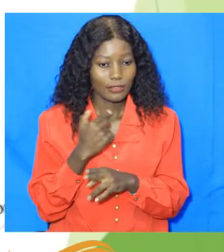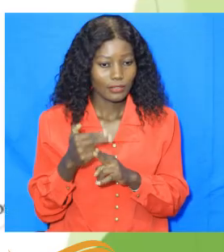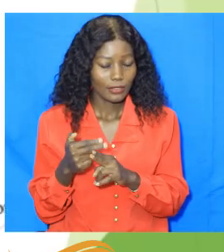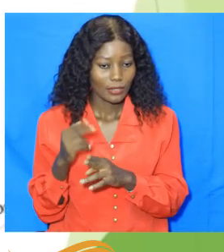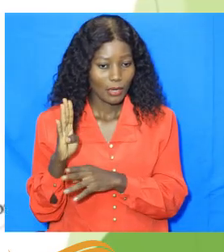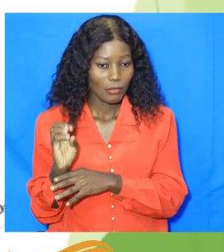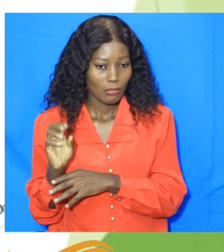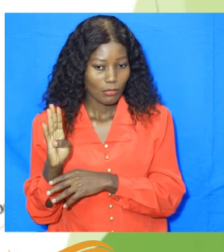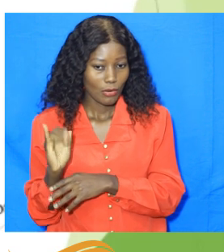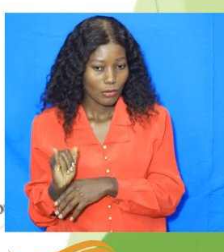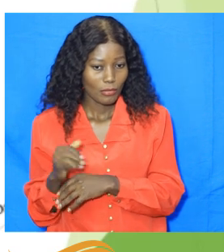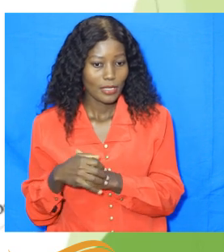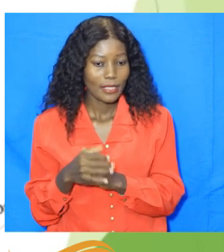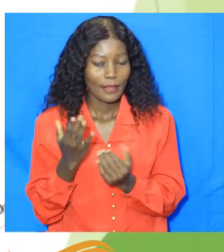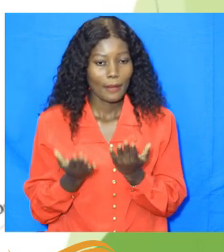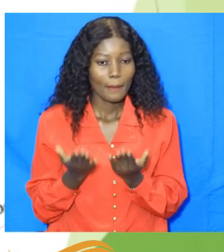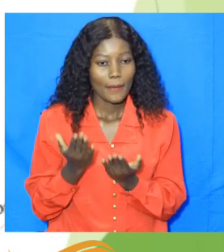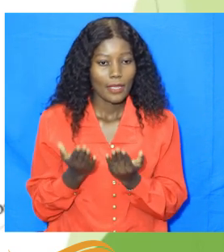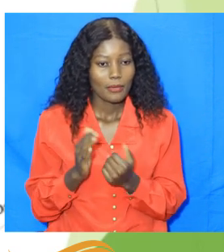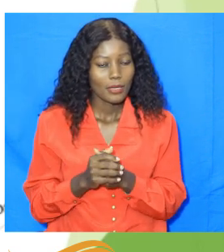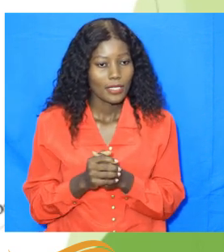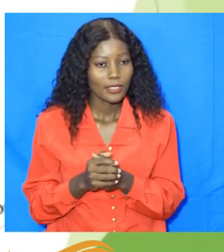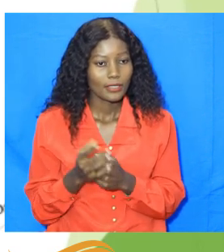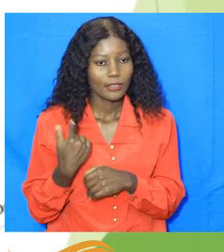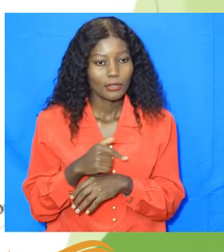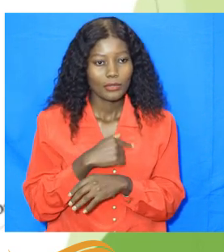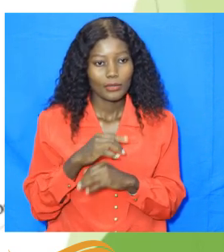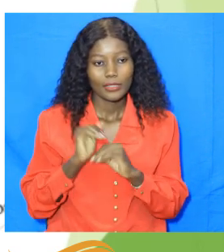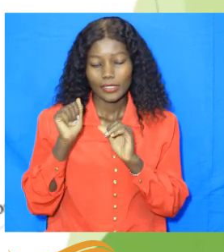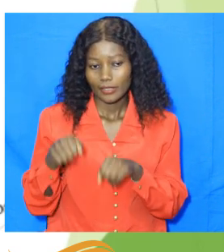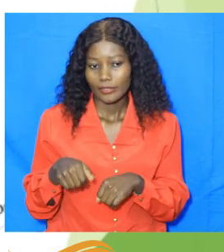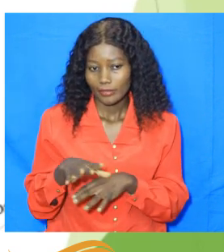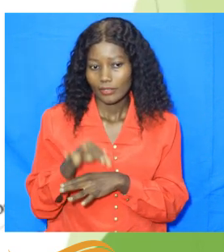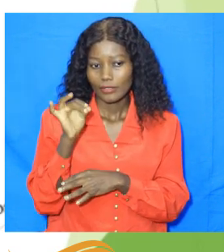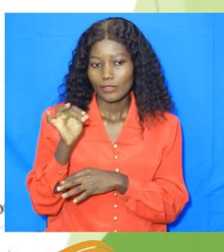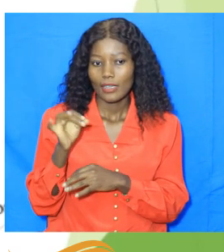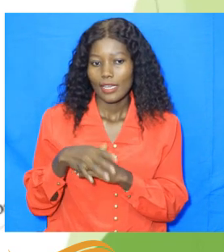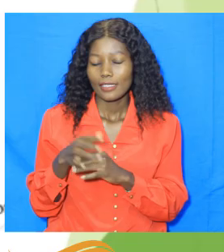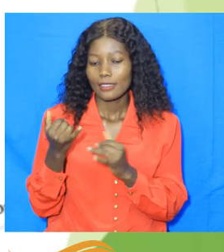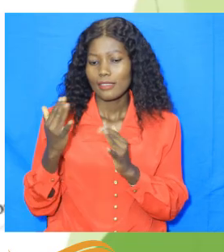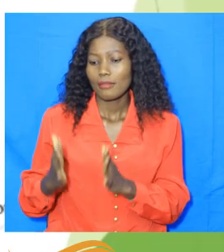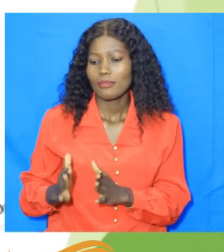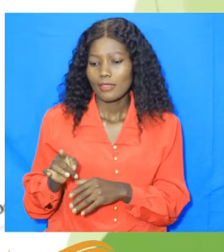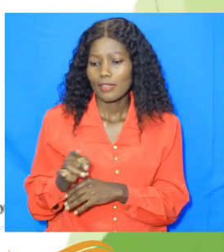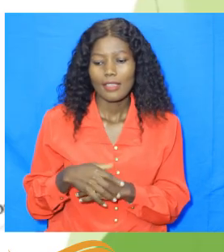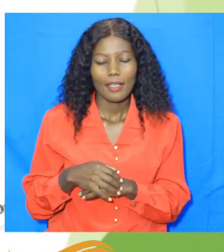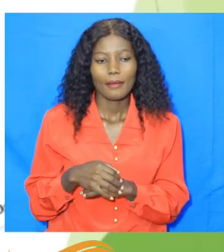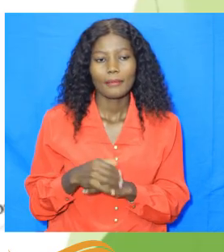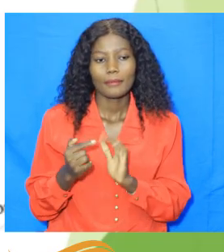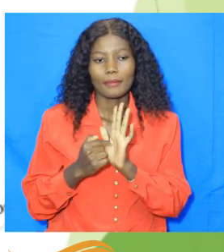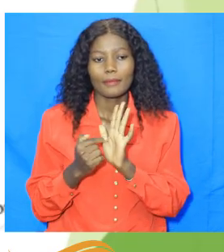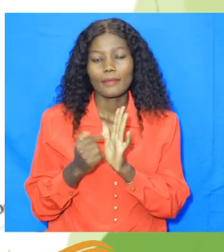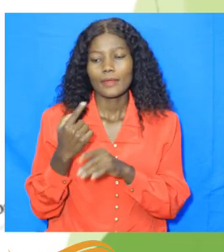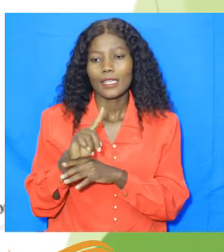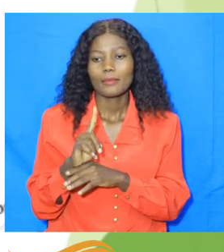Mbobi. You might find the athletes, they expose themselves to injury,